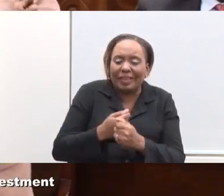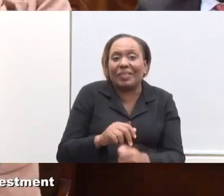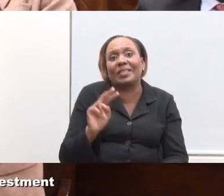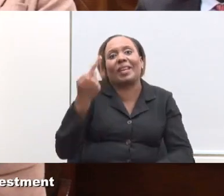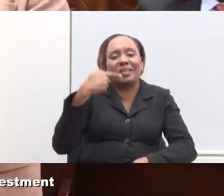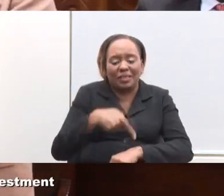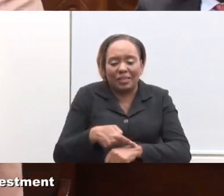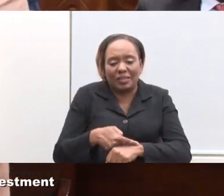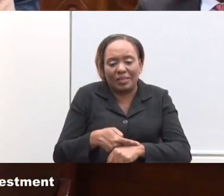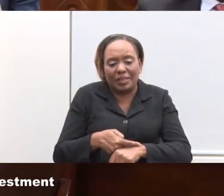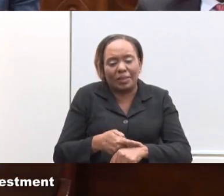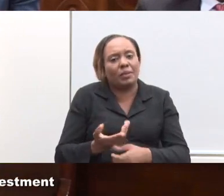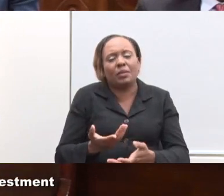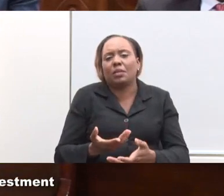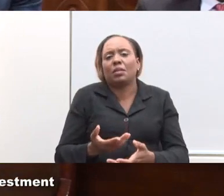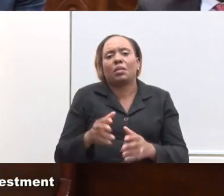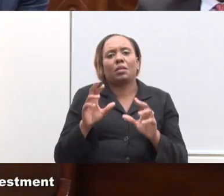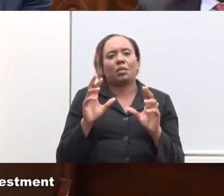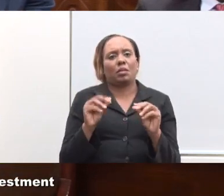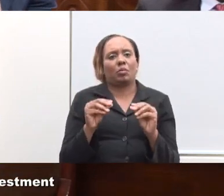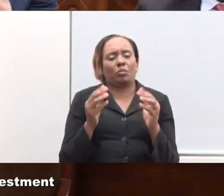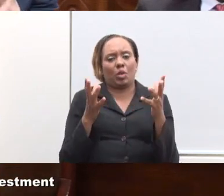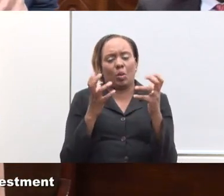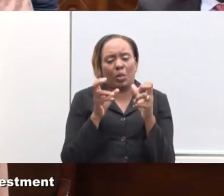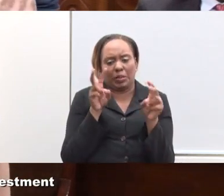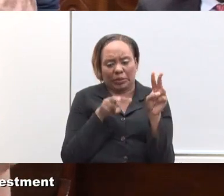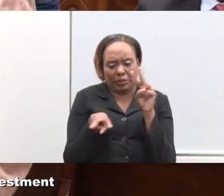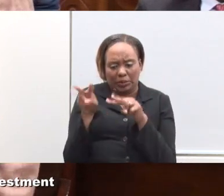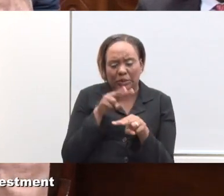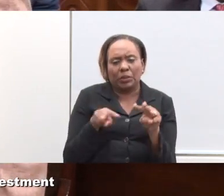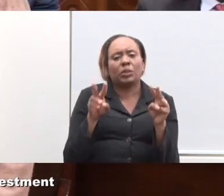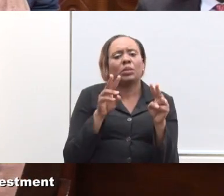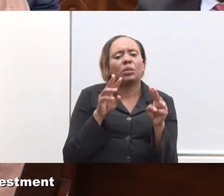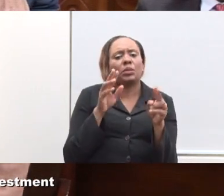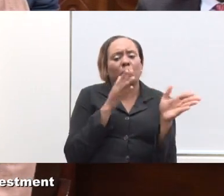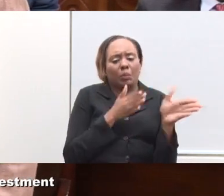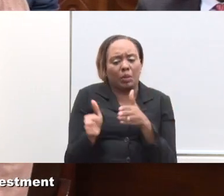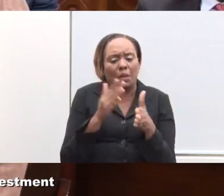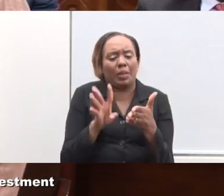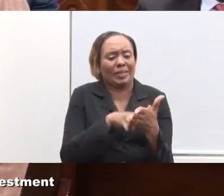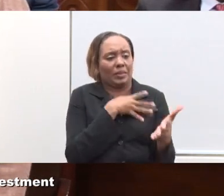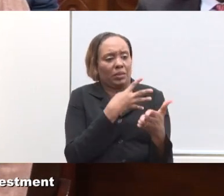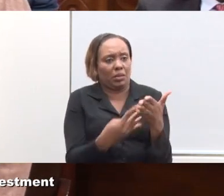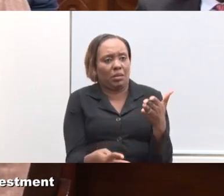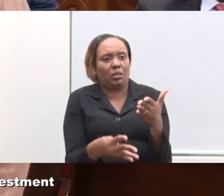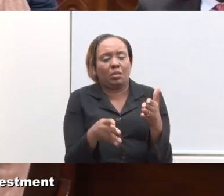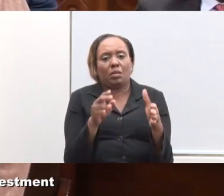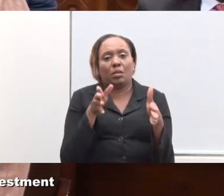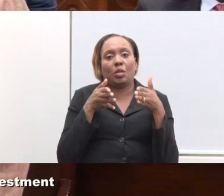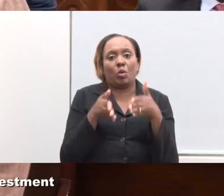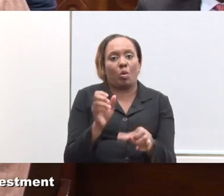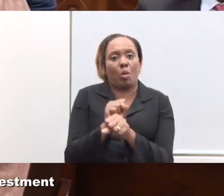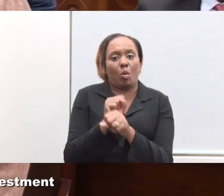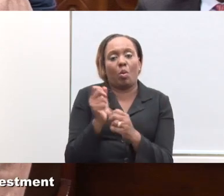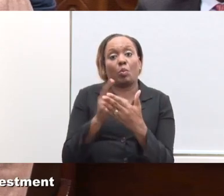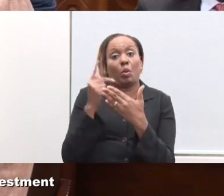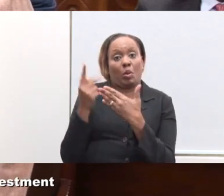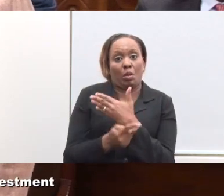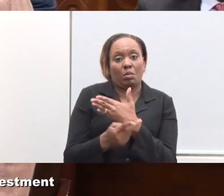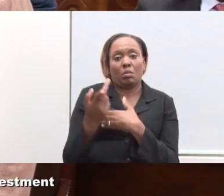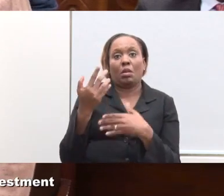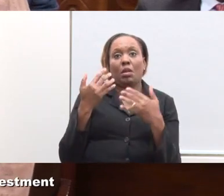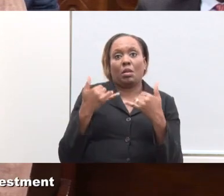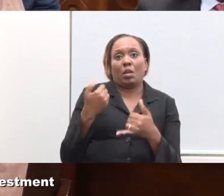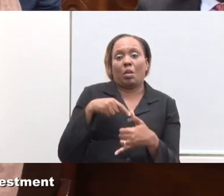trying to coordinate the laying of the mains with the roadworks program, and we are also in conversation with a